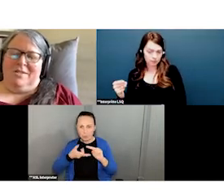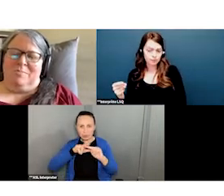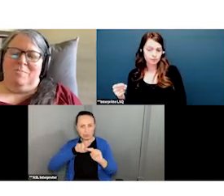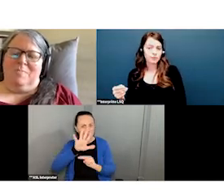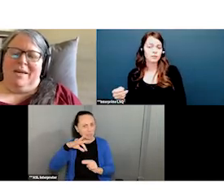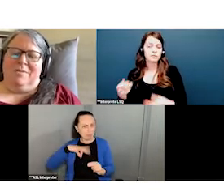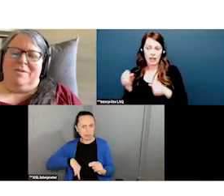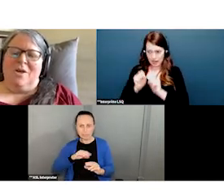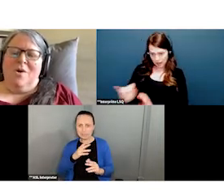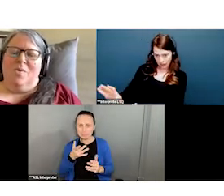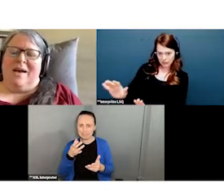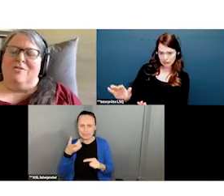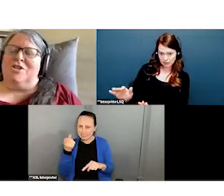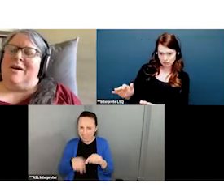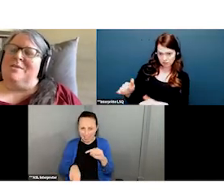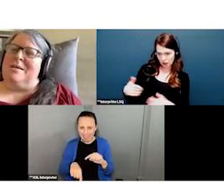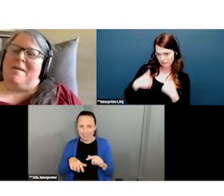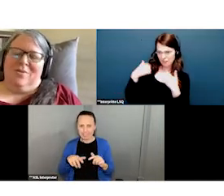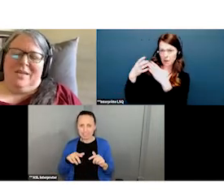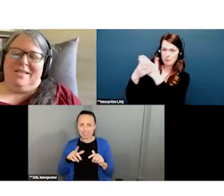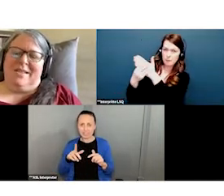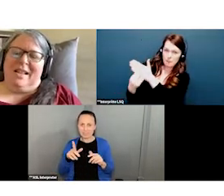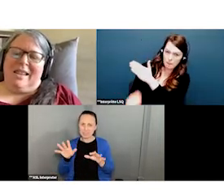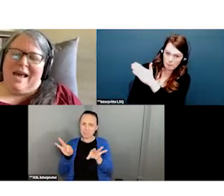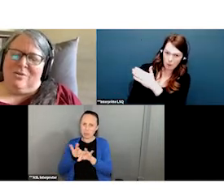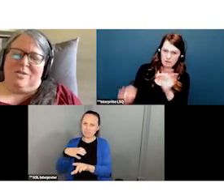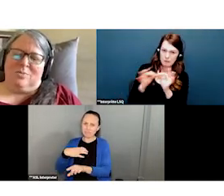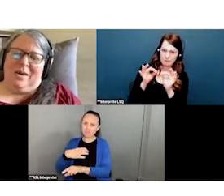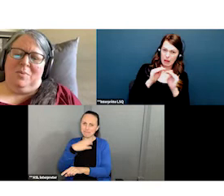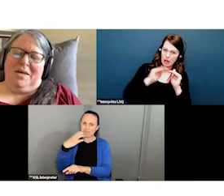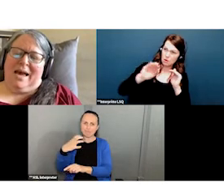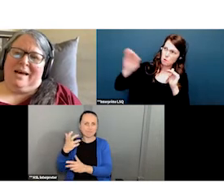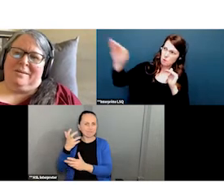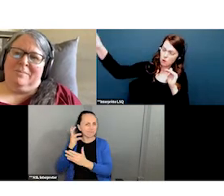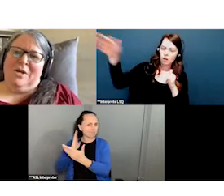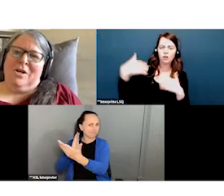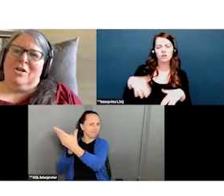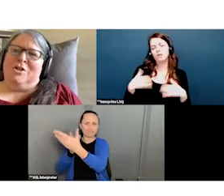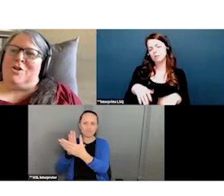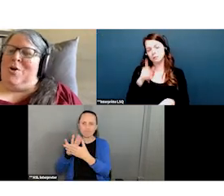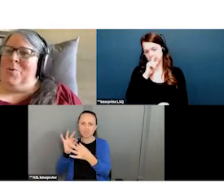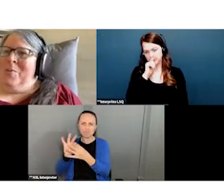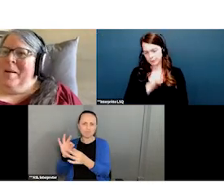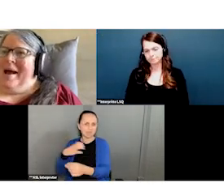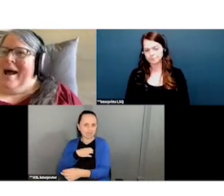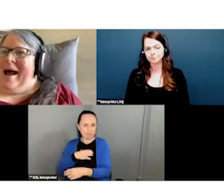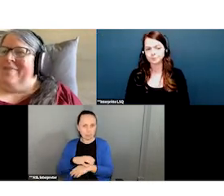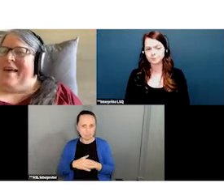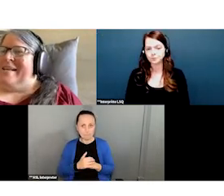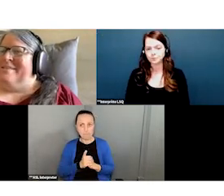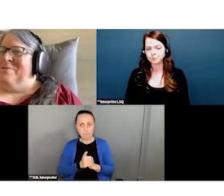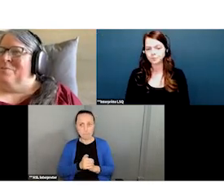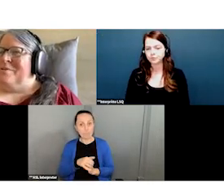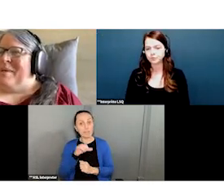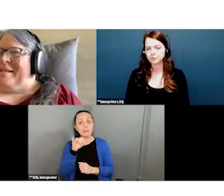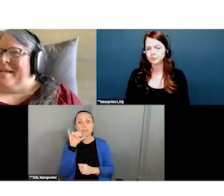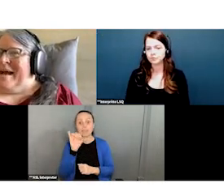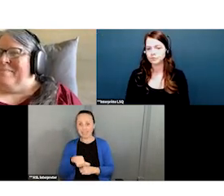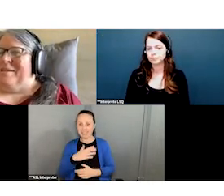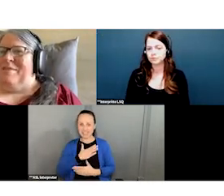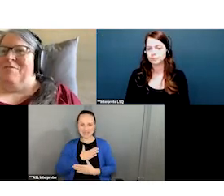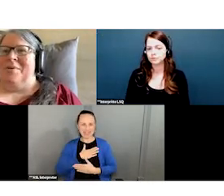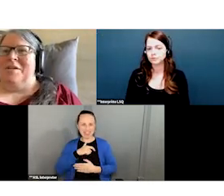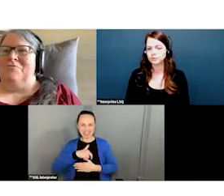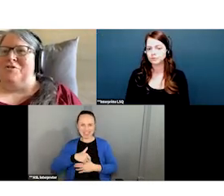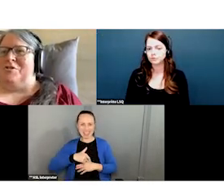to their assistance payments without shouting about this in the loudest way we can. So that was my